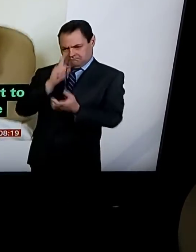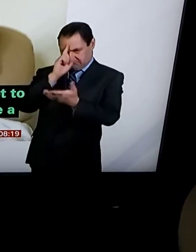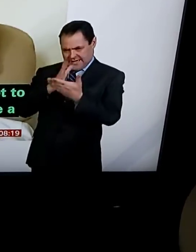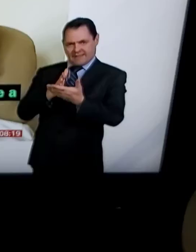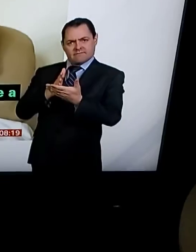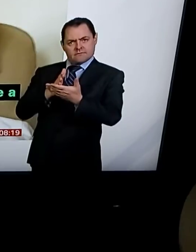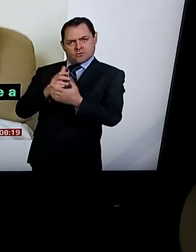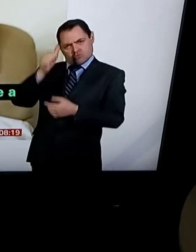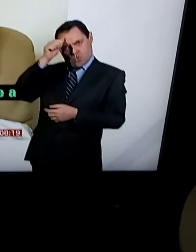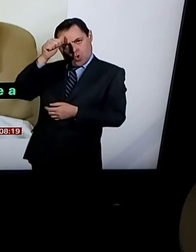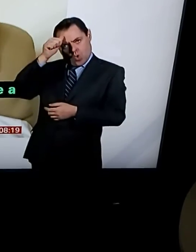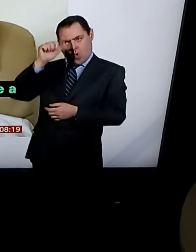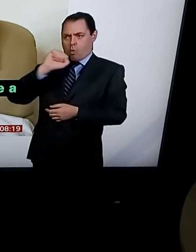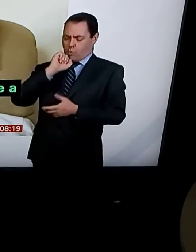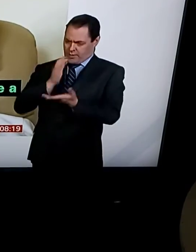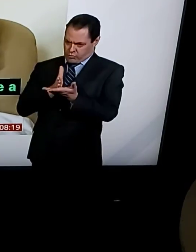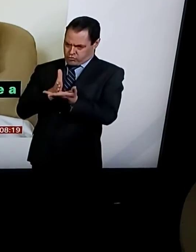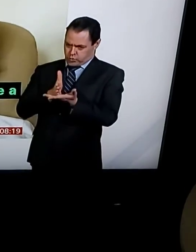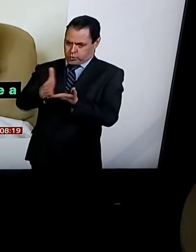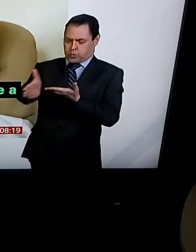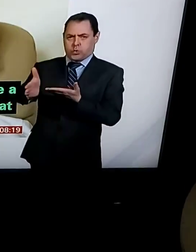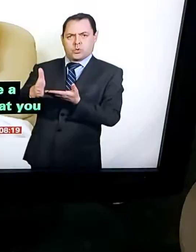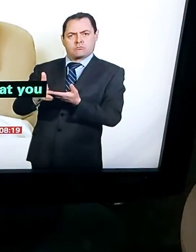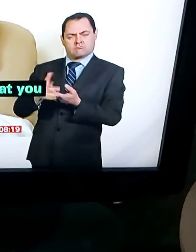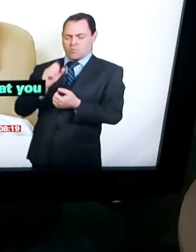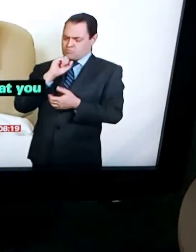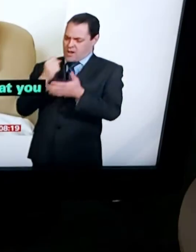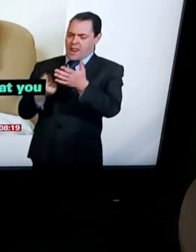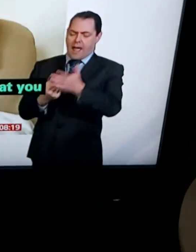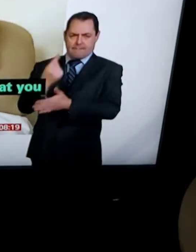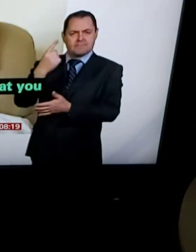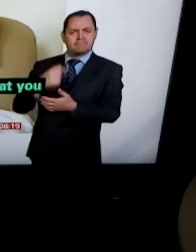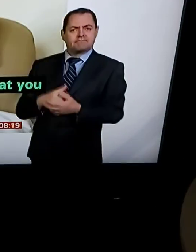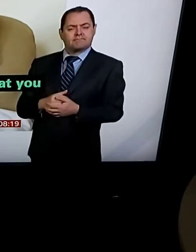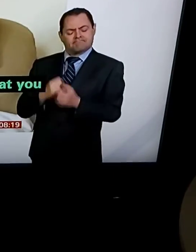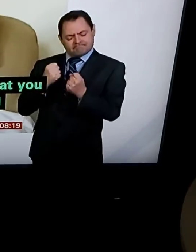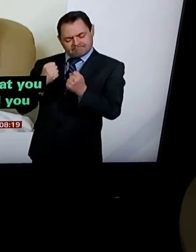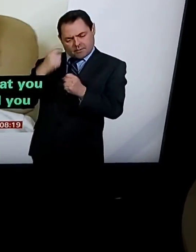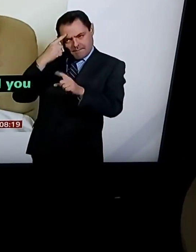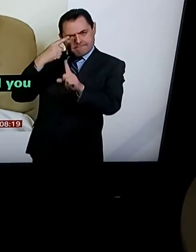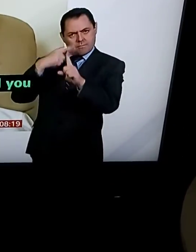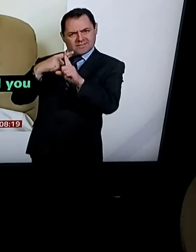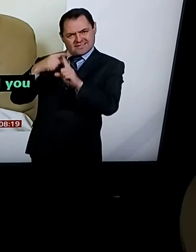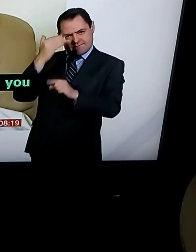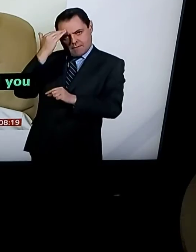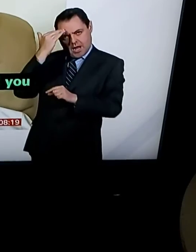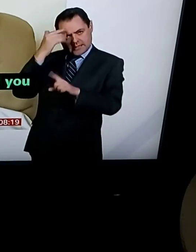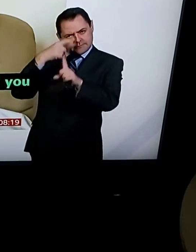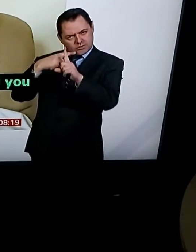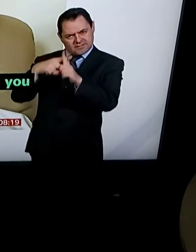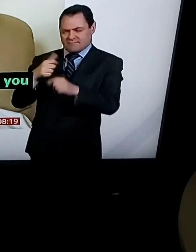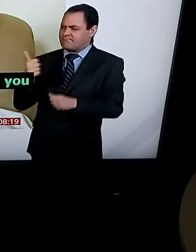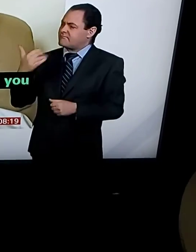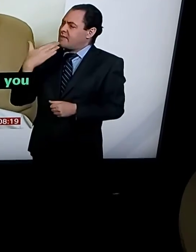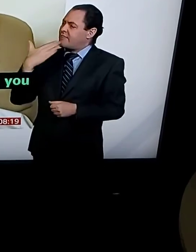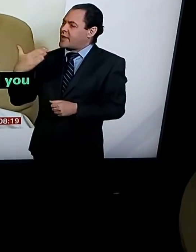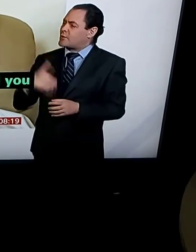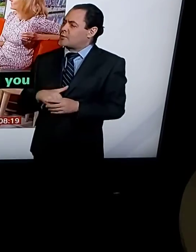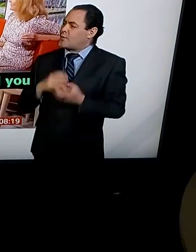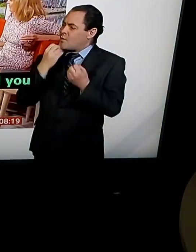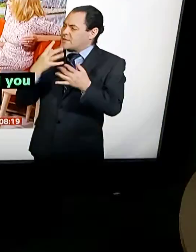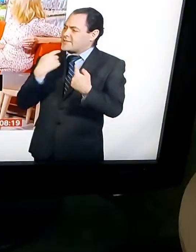know that you're going to go over, and you will. Well, what a Positive mind. What a wonderful message. Bill, Dobie,